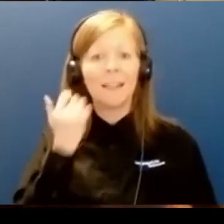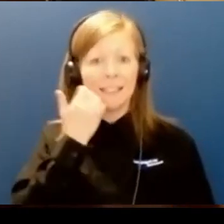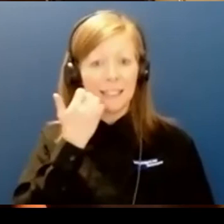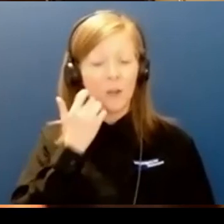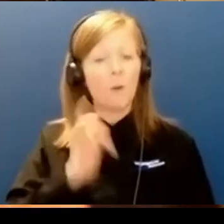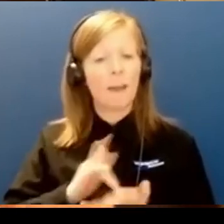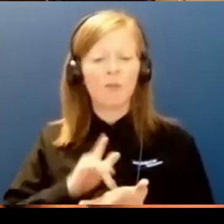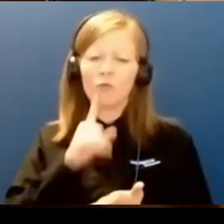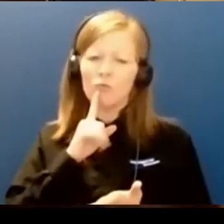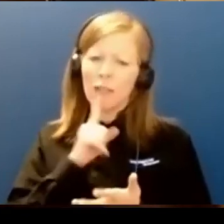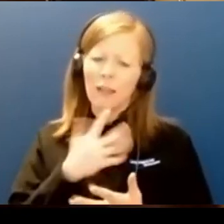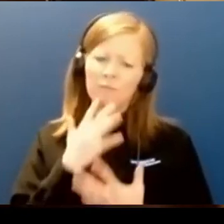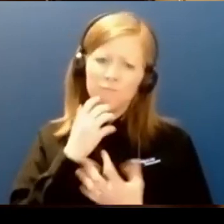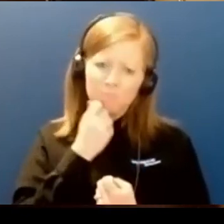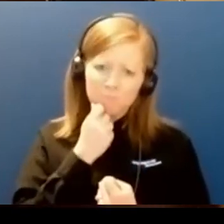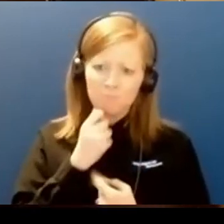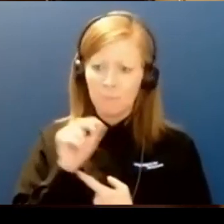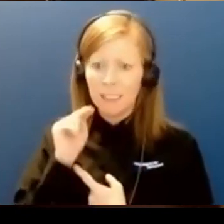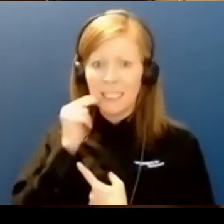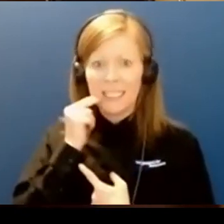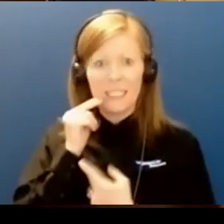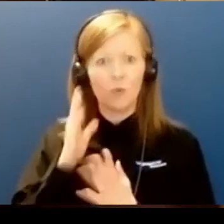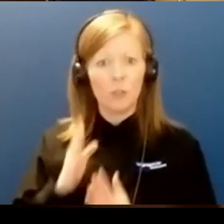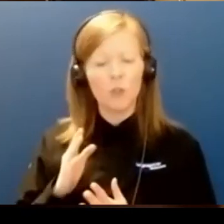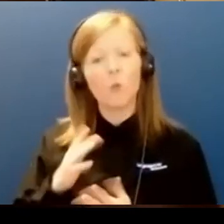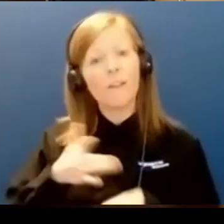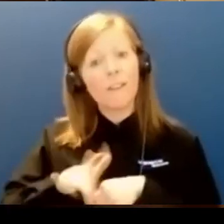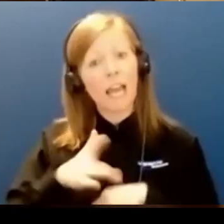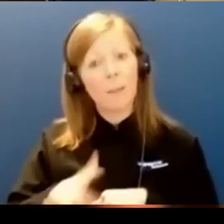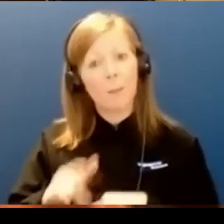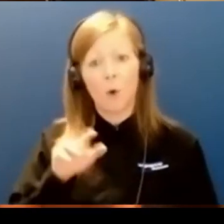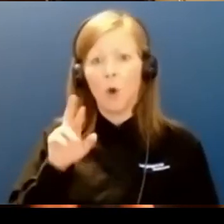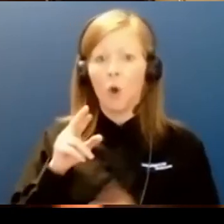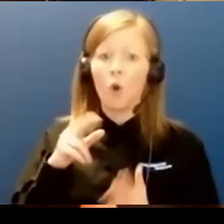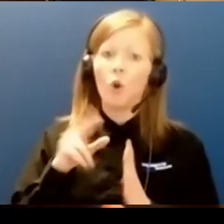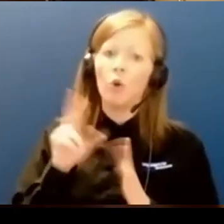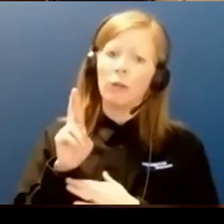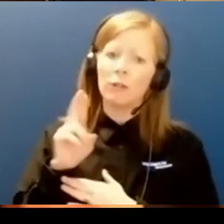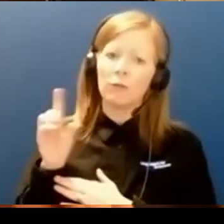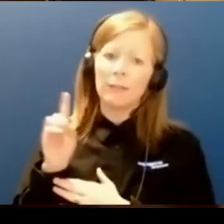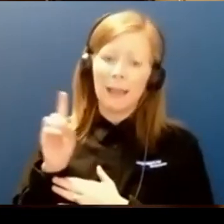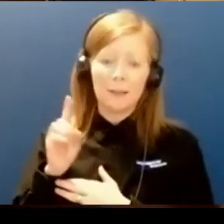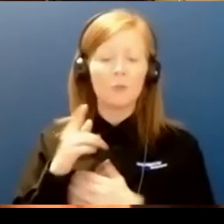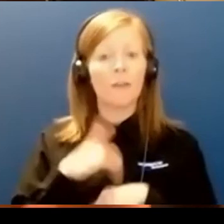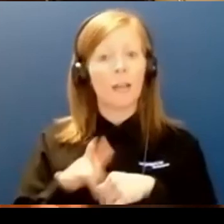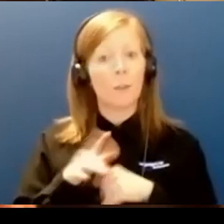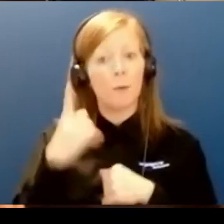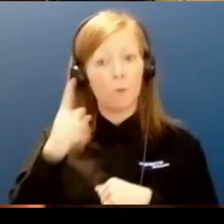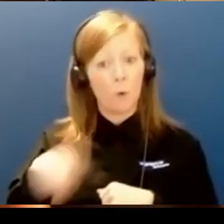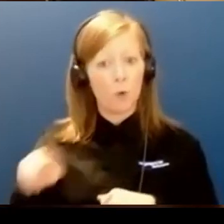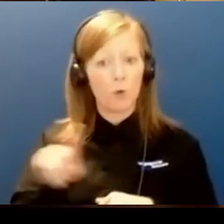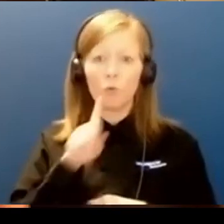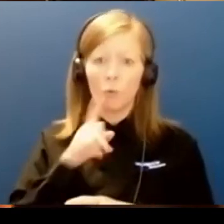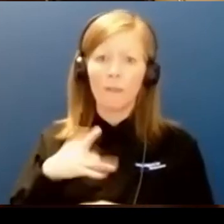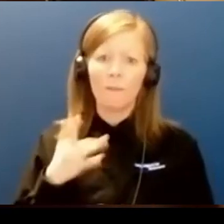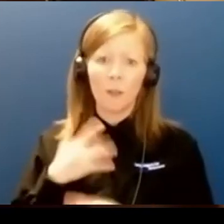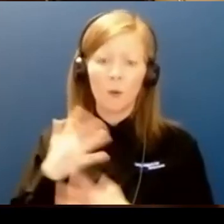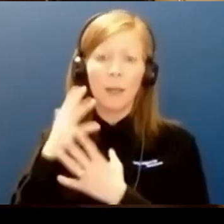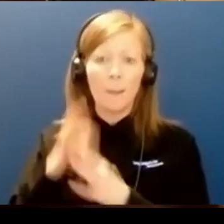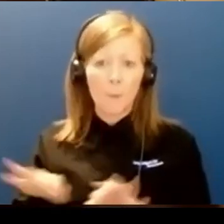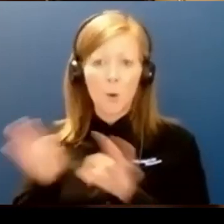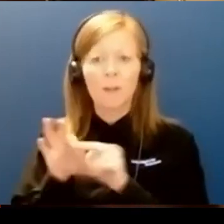important component that we have a registered dietitian available to you. Really think about those nutrient dense. Matthew, I really like